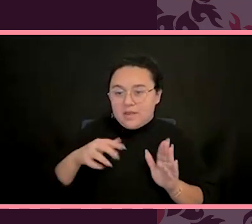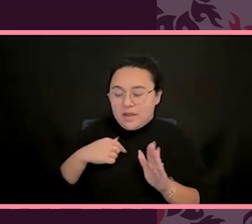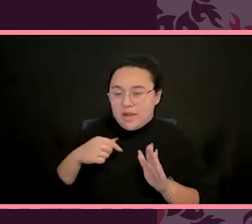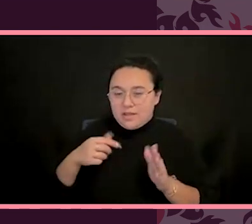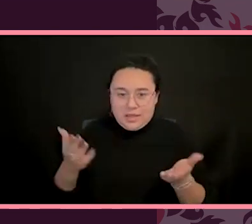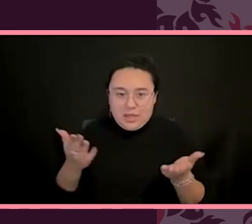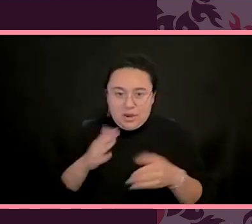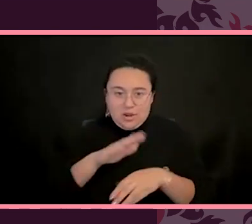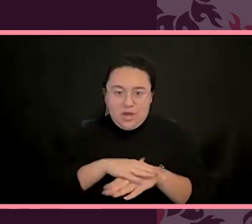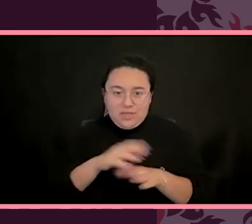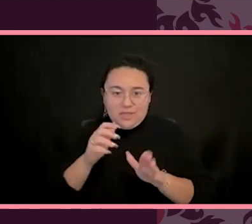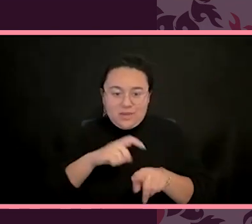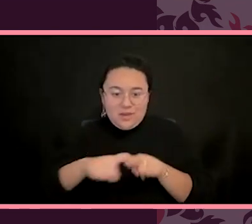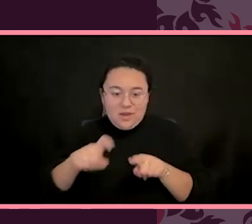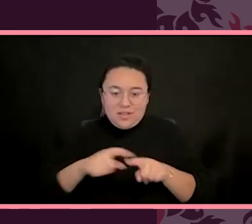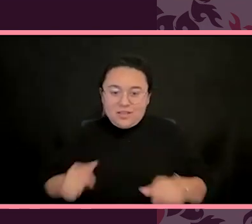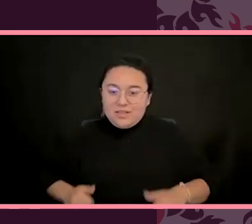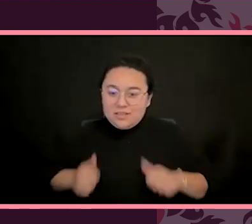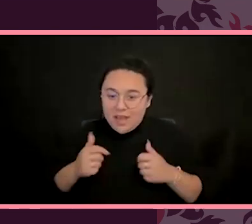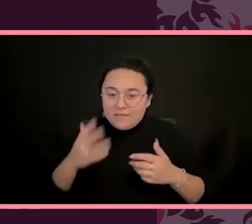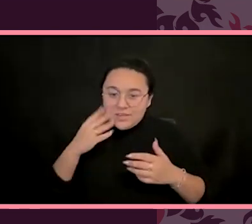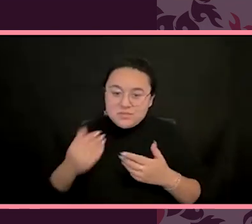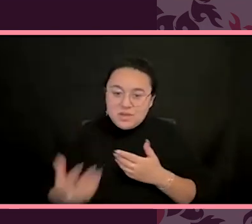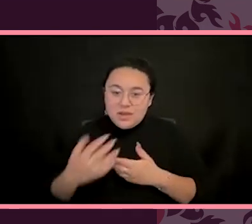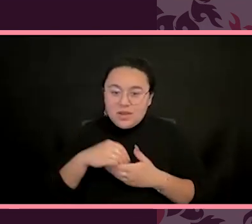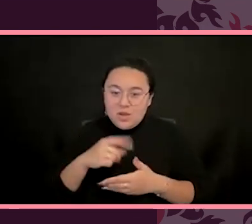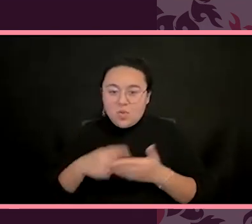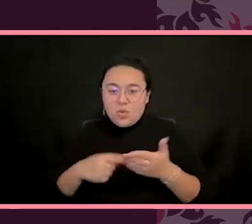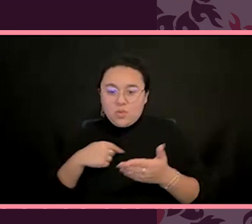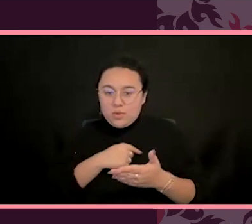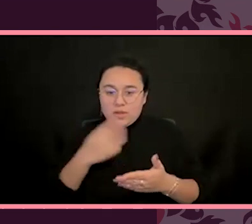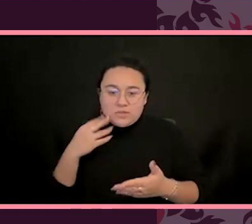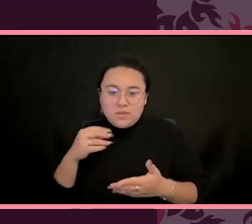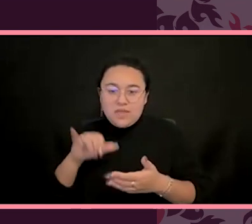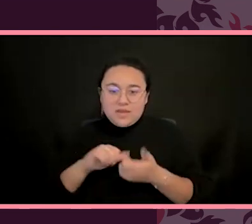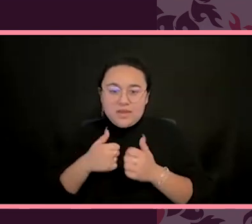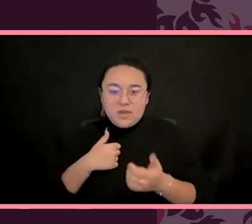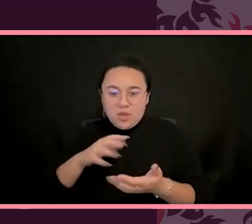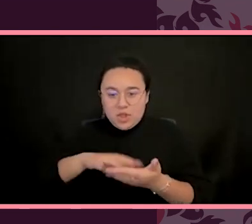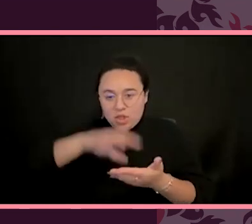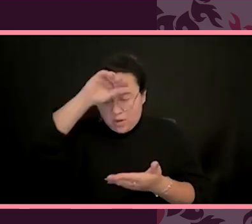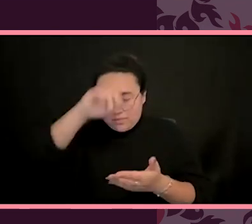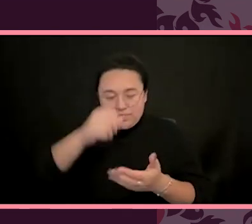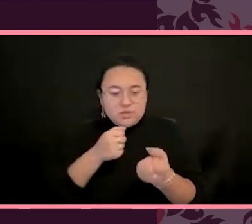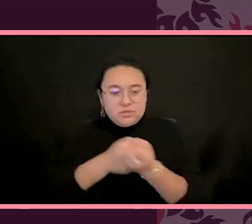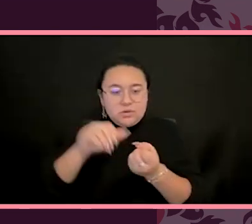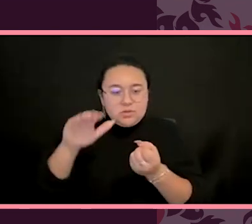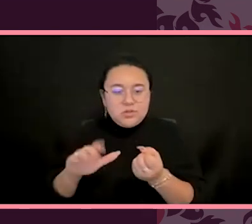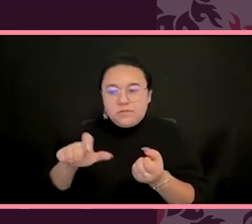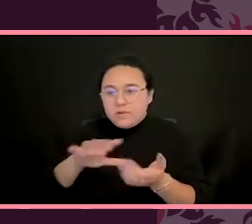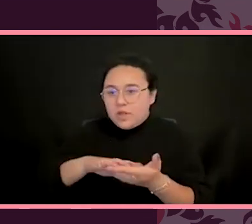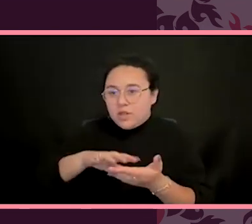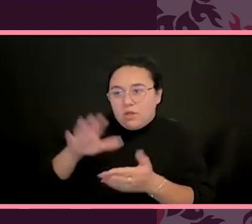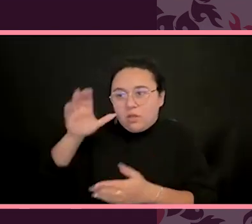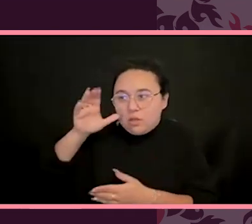call, you know, of lived experiences of what we're going through. And that's how you learn and support your child. You have to hear from those that have